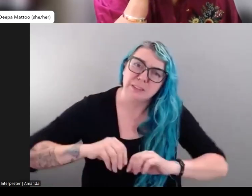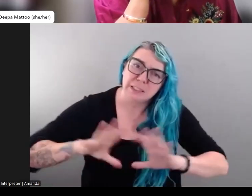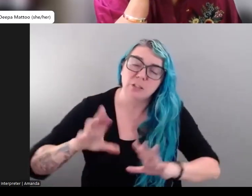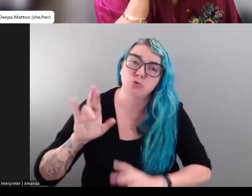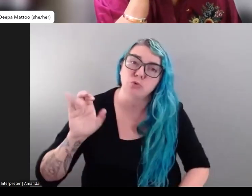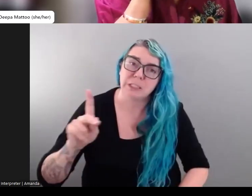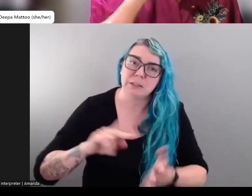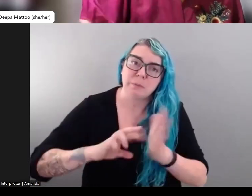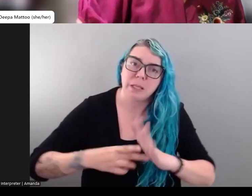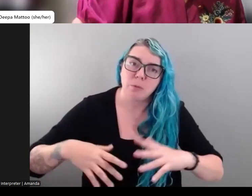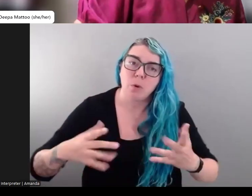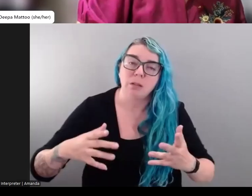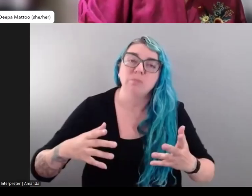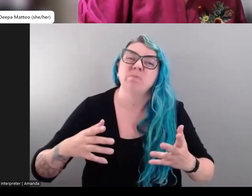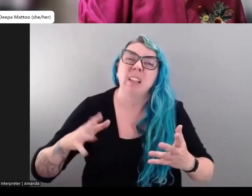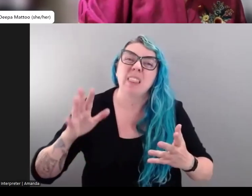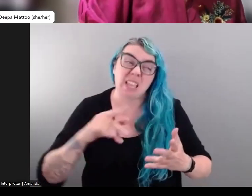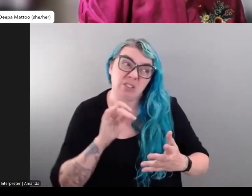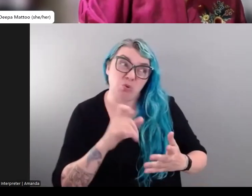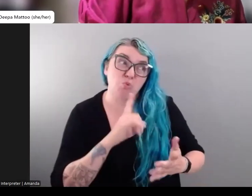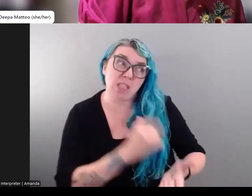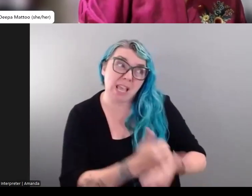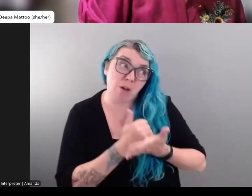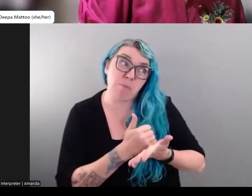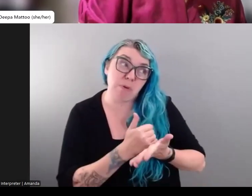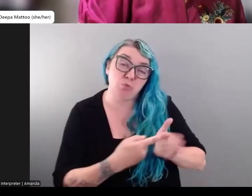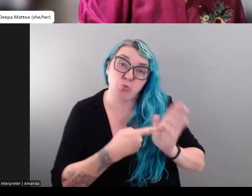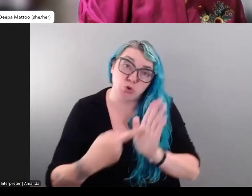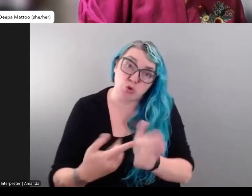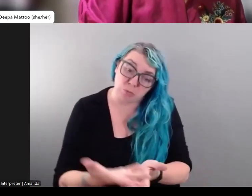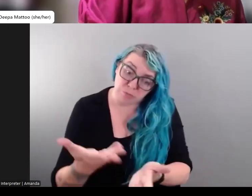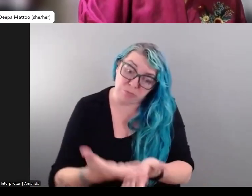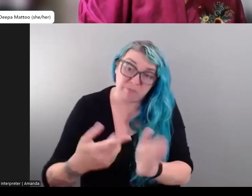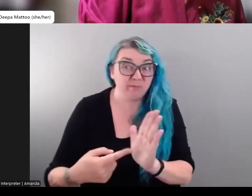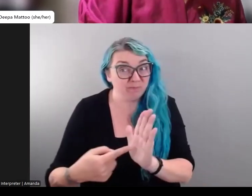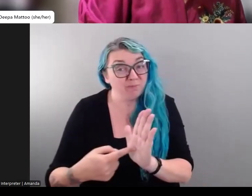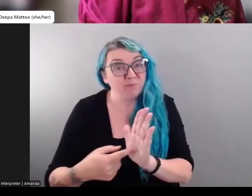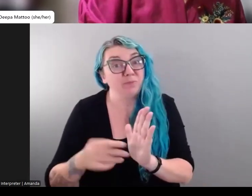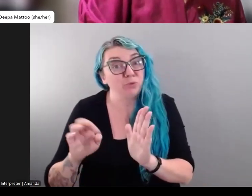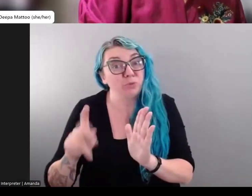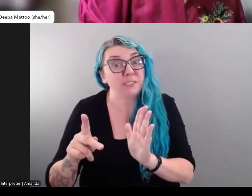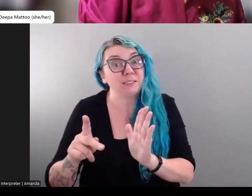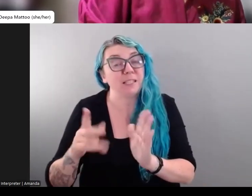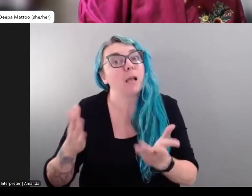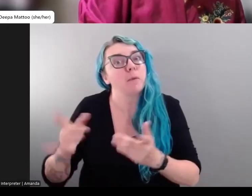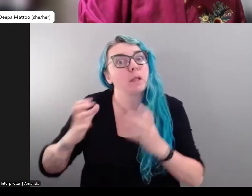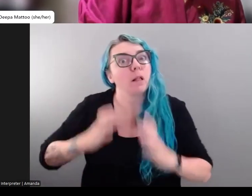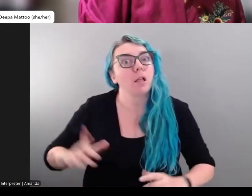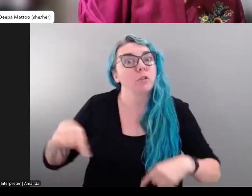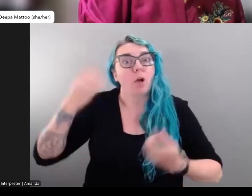bringing those factors to their attention that they might not have considered a risk up until that point,